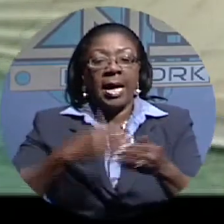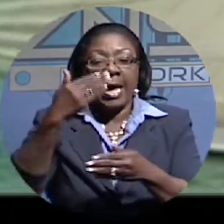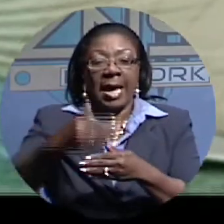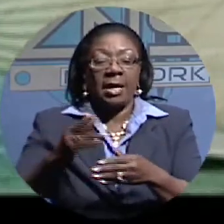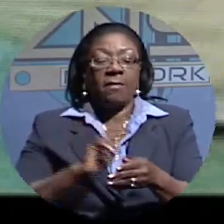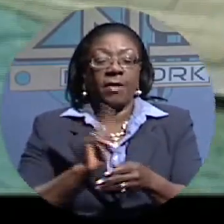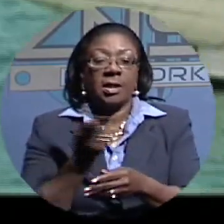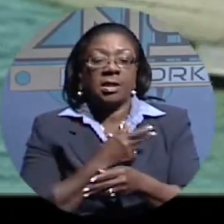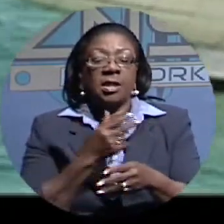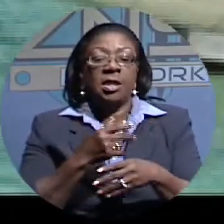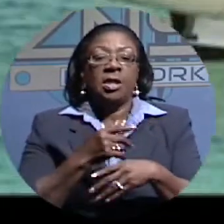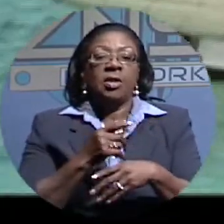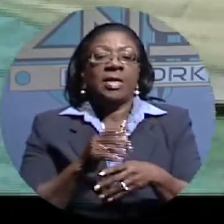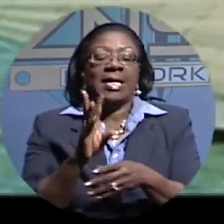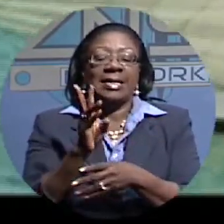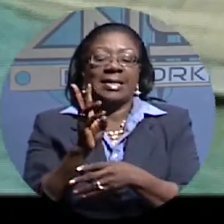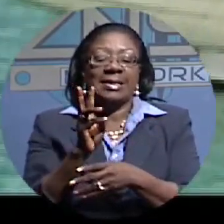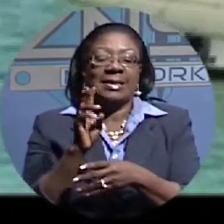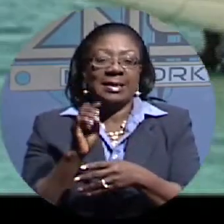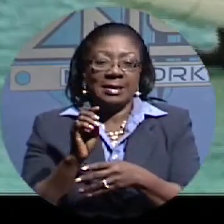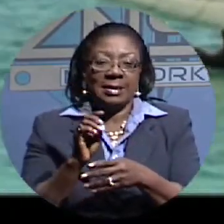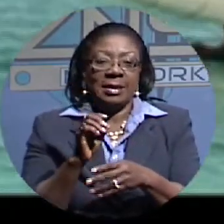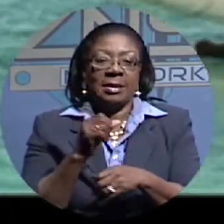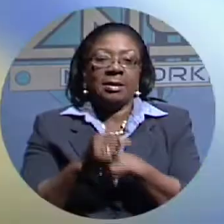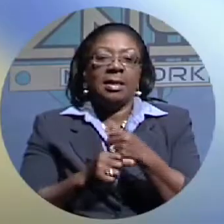a lot of work ahead of us to get this 60th off the ground.